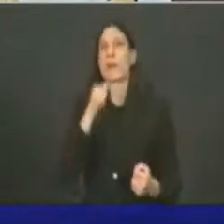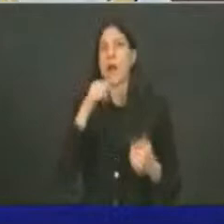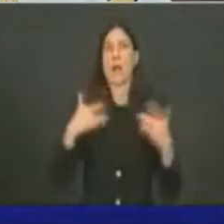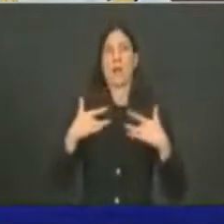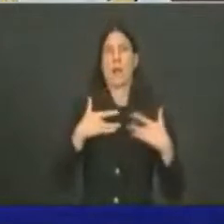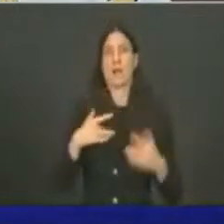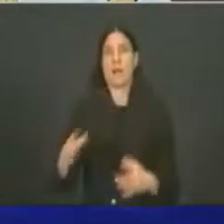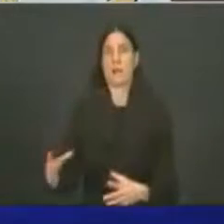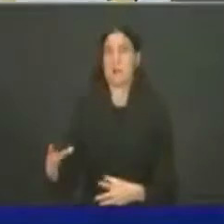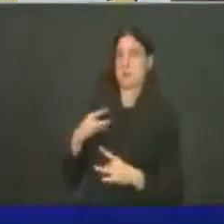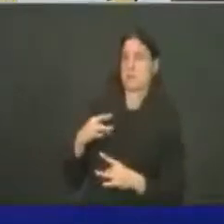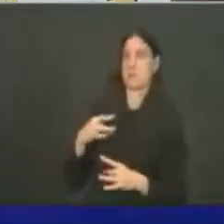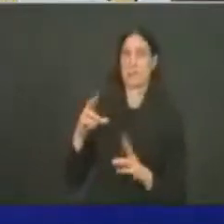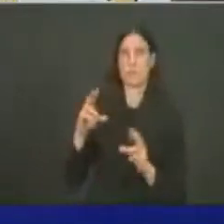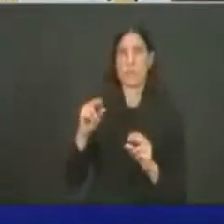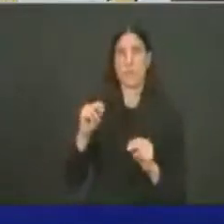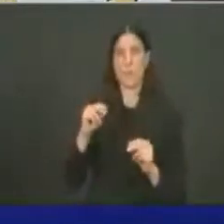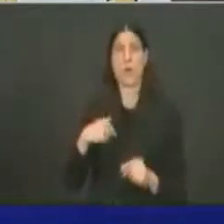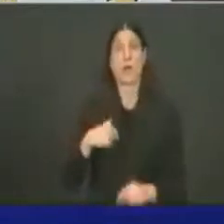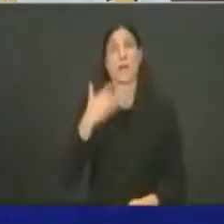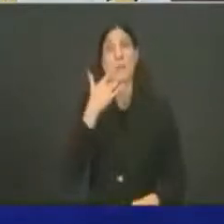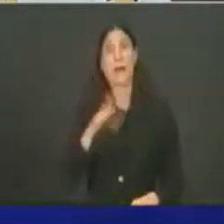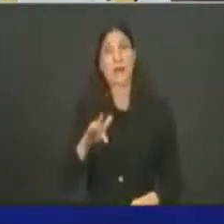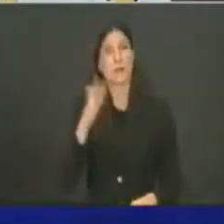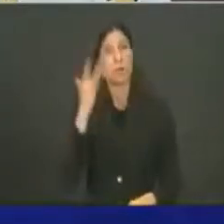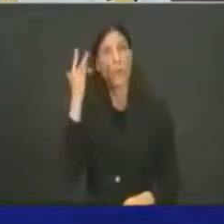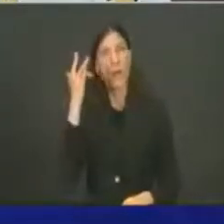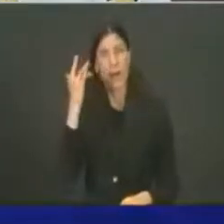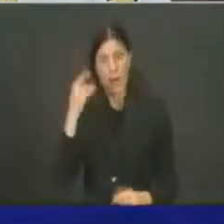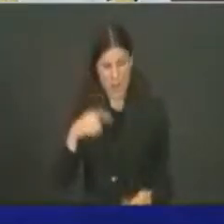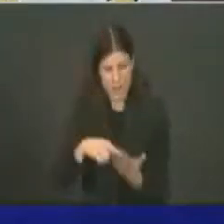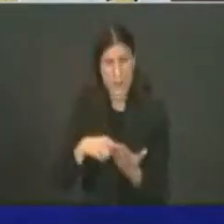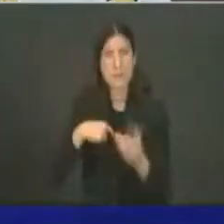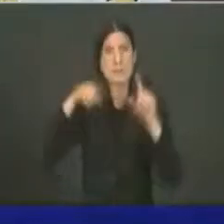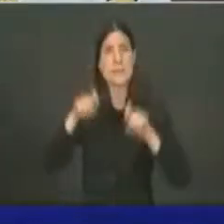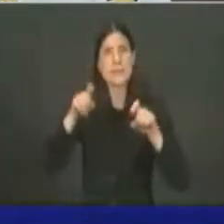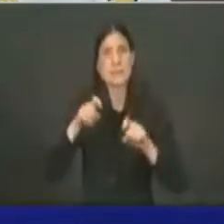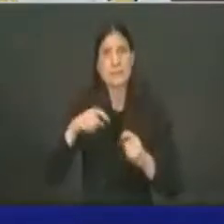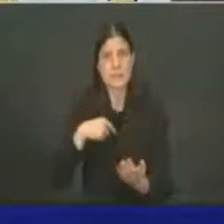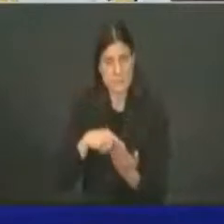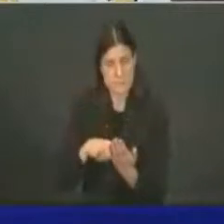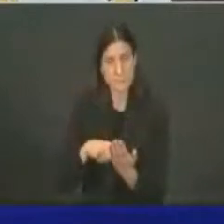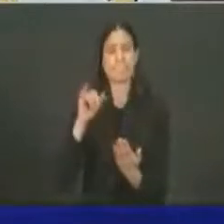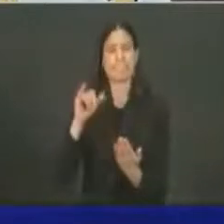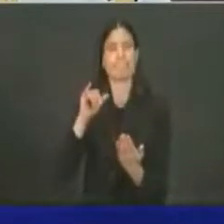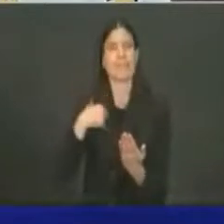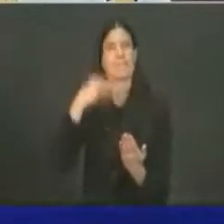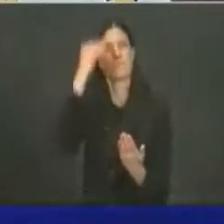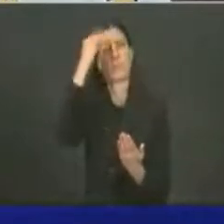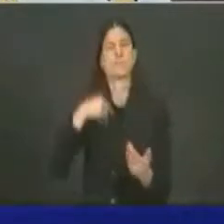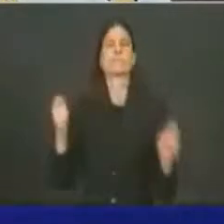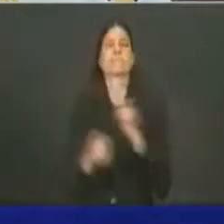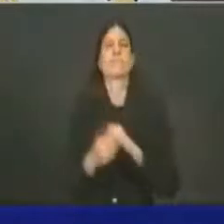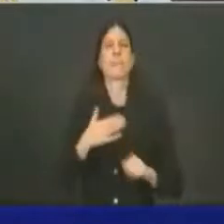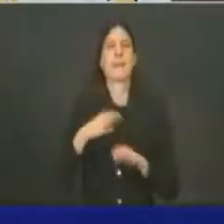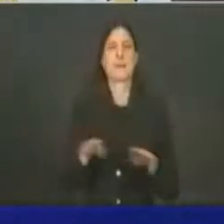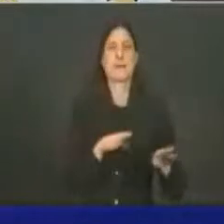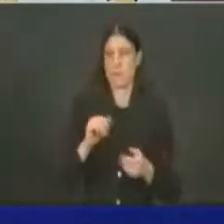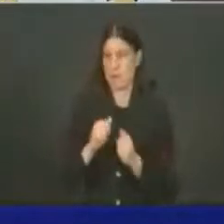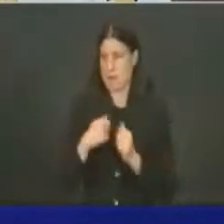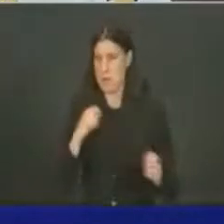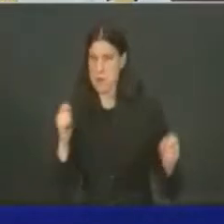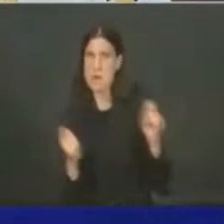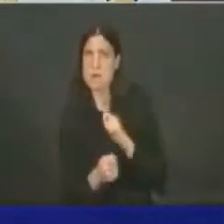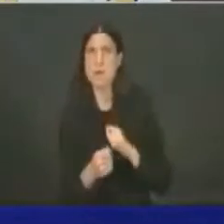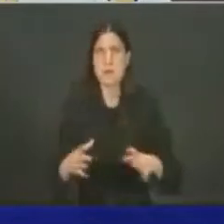know this is what we may need to be prepared for. This is the behavior change that I need to be able to make. When you're testing regularly,